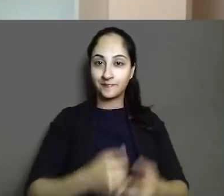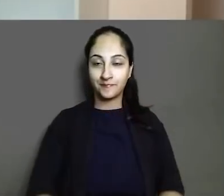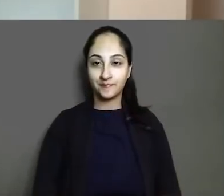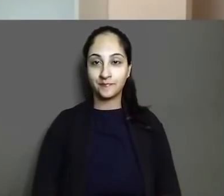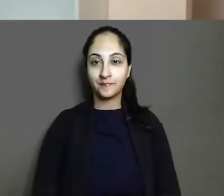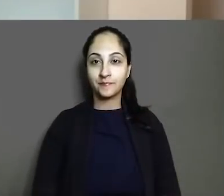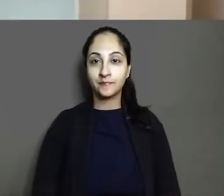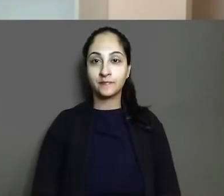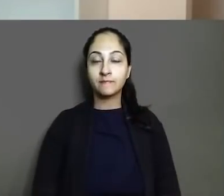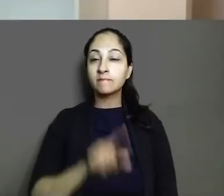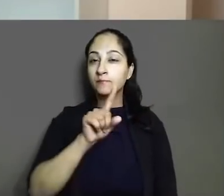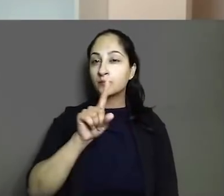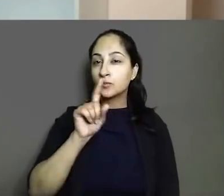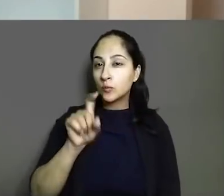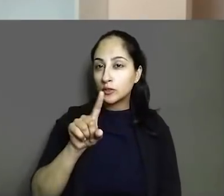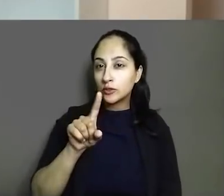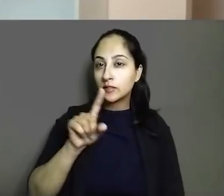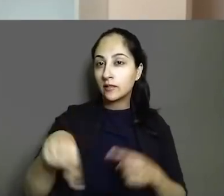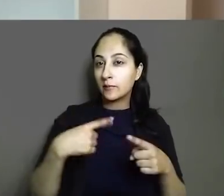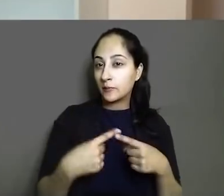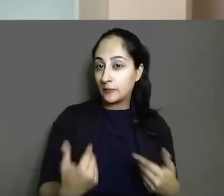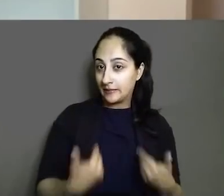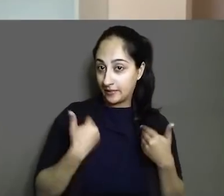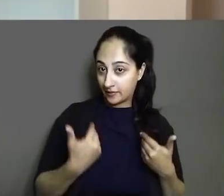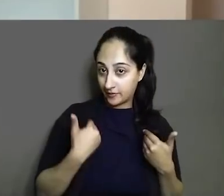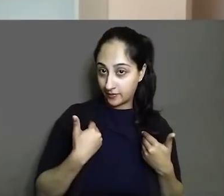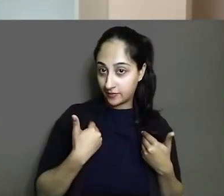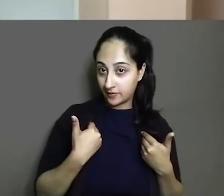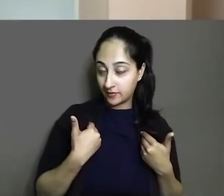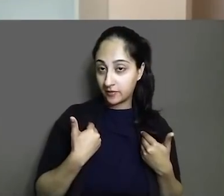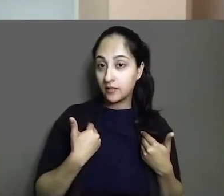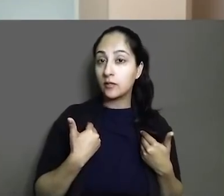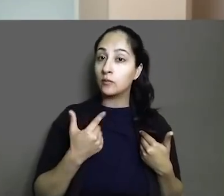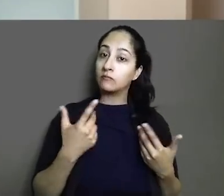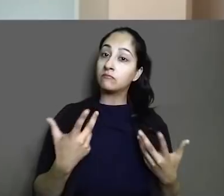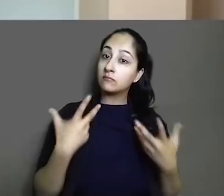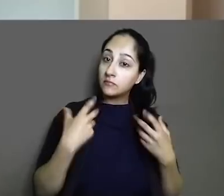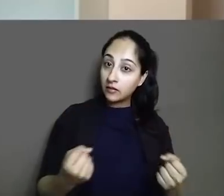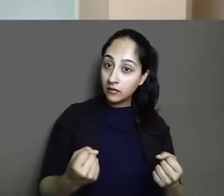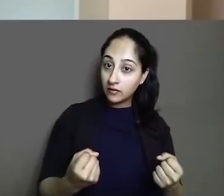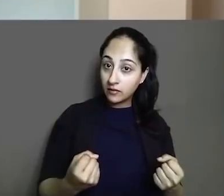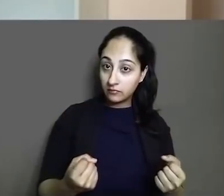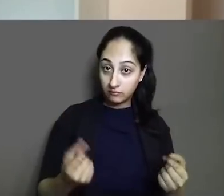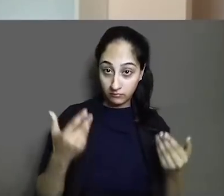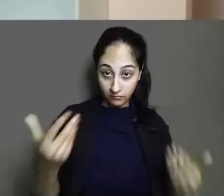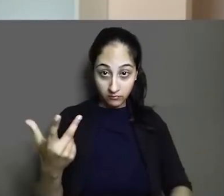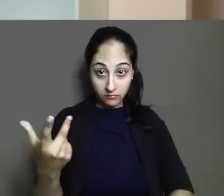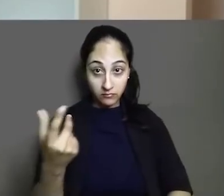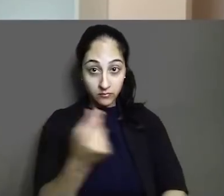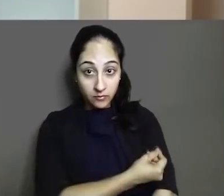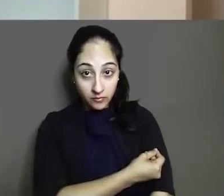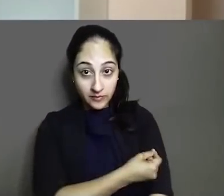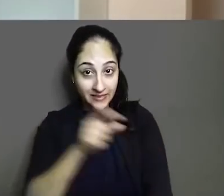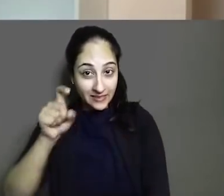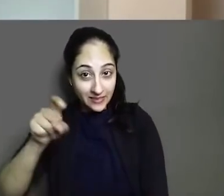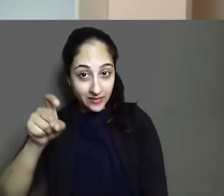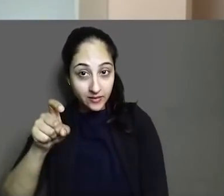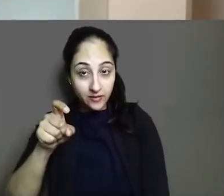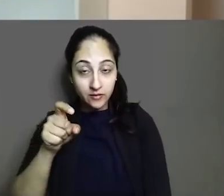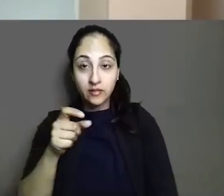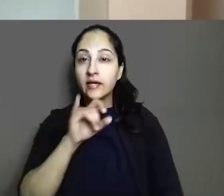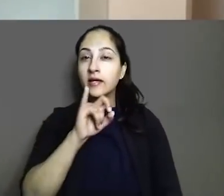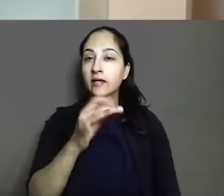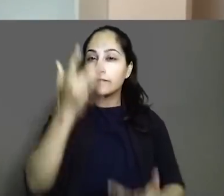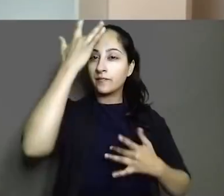do they still need to take the vaccine? I'm thinking about the efficacy of the vaccines. If we do take the vaccines, what